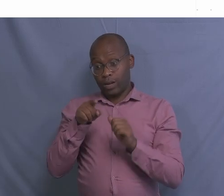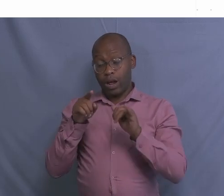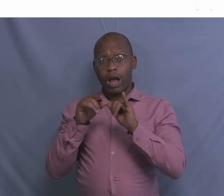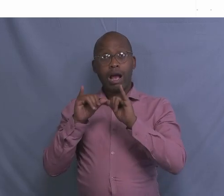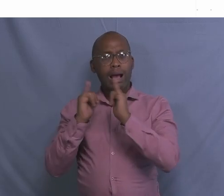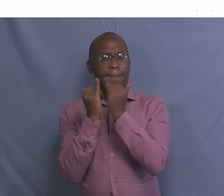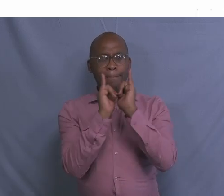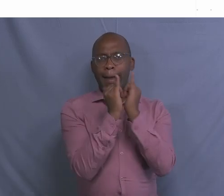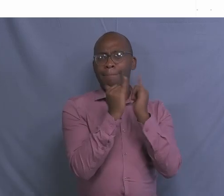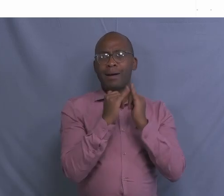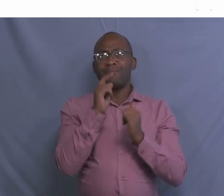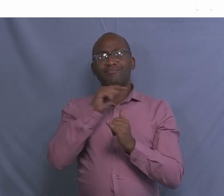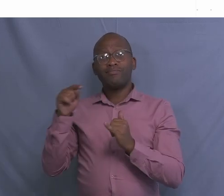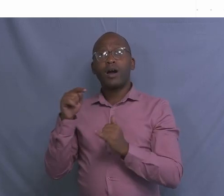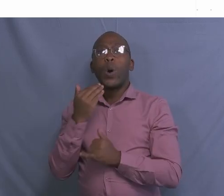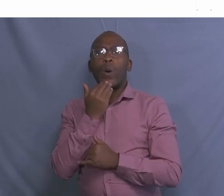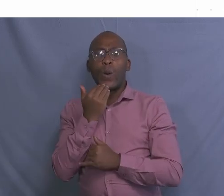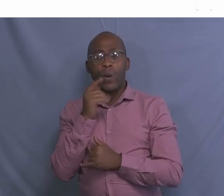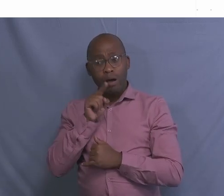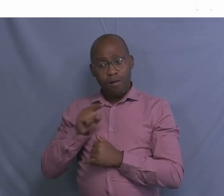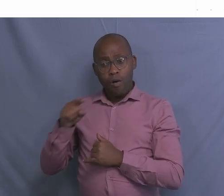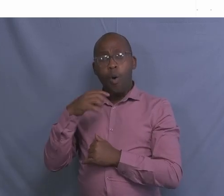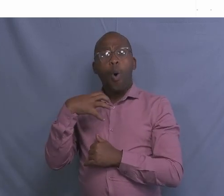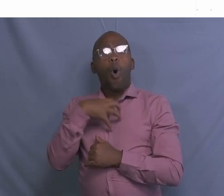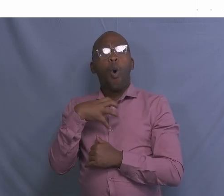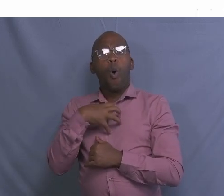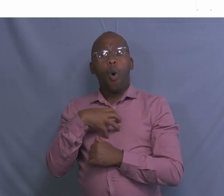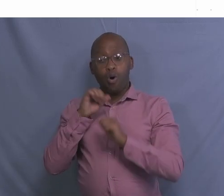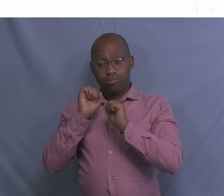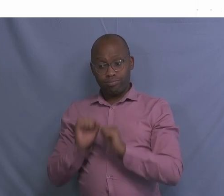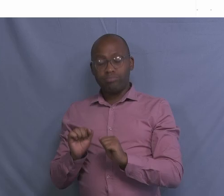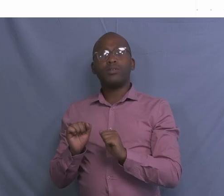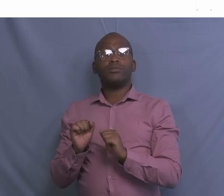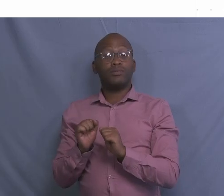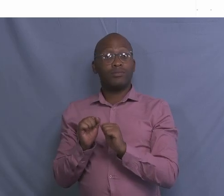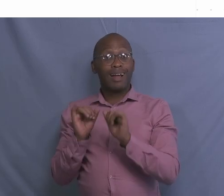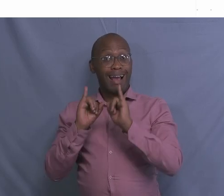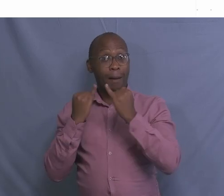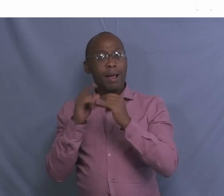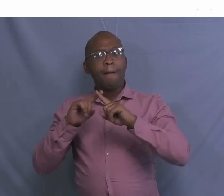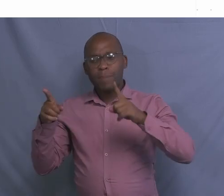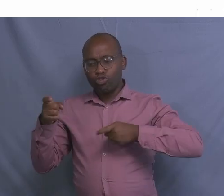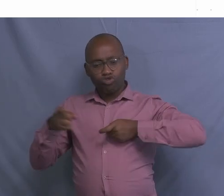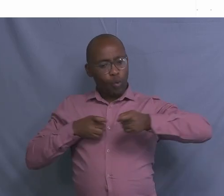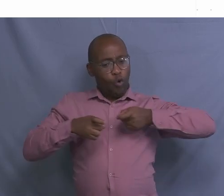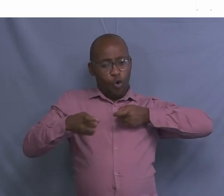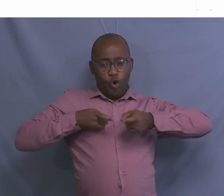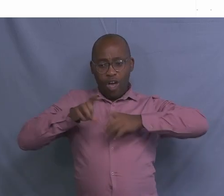the investors in the company. They have ownership, but they don't have control. Okay, so you need to understand